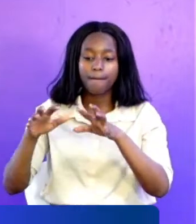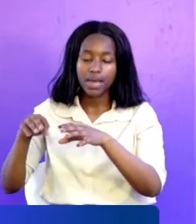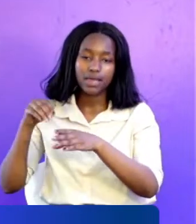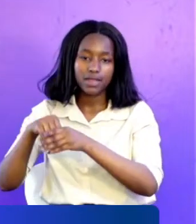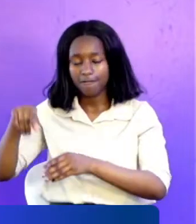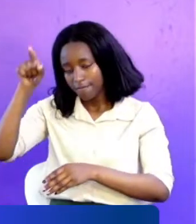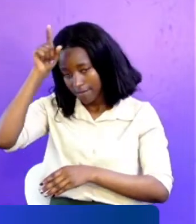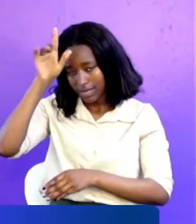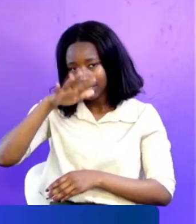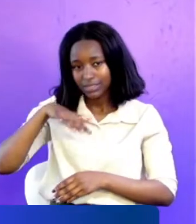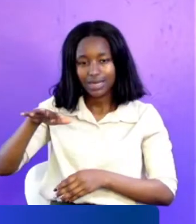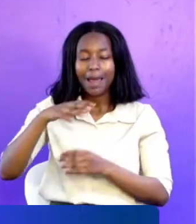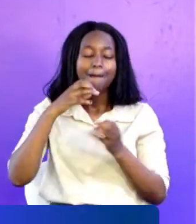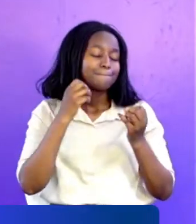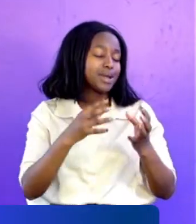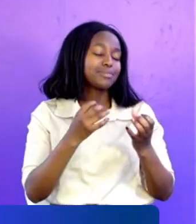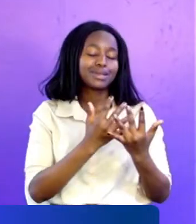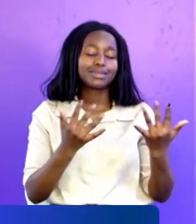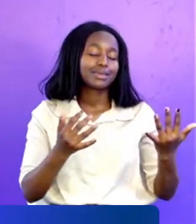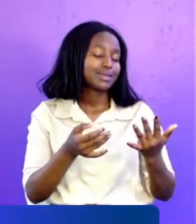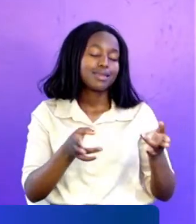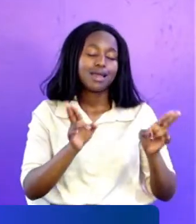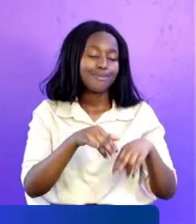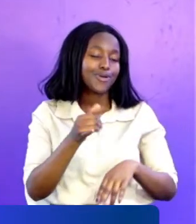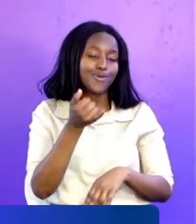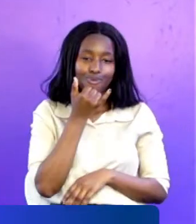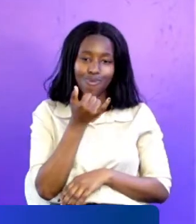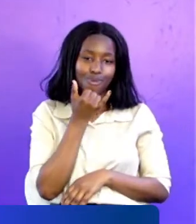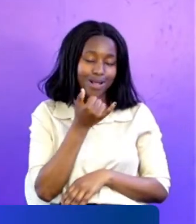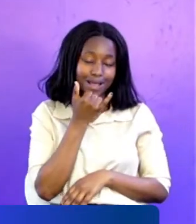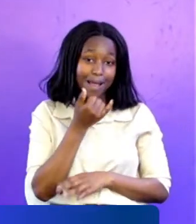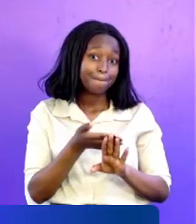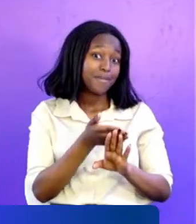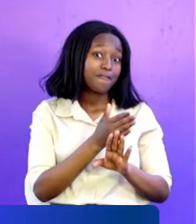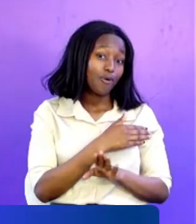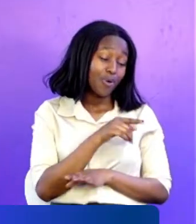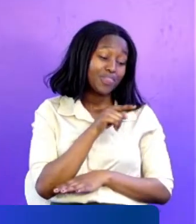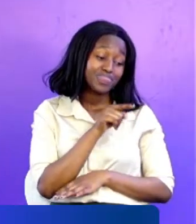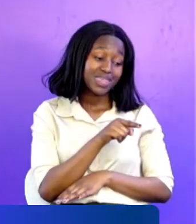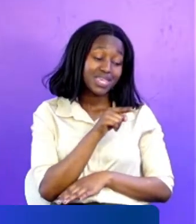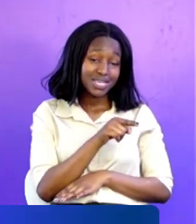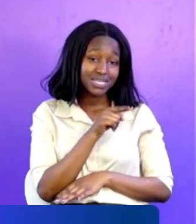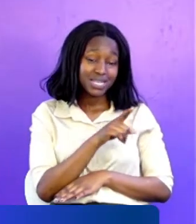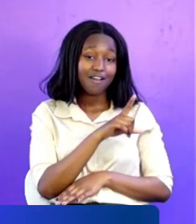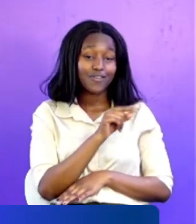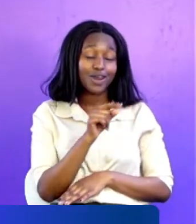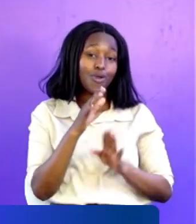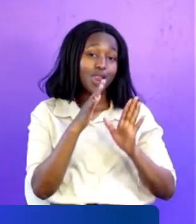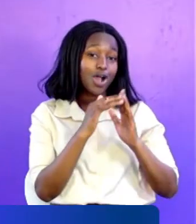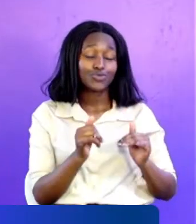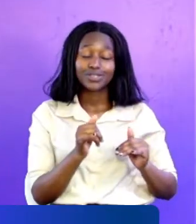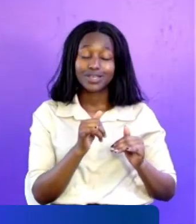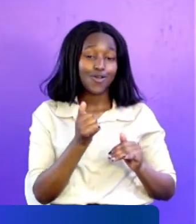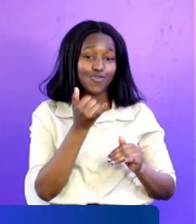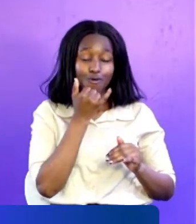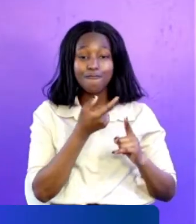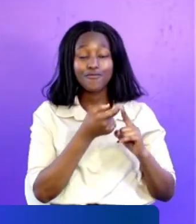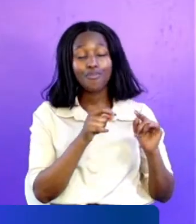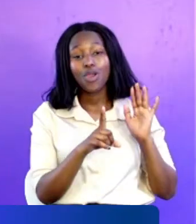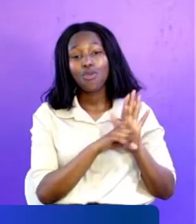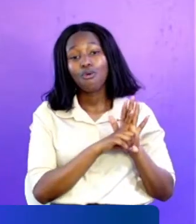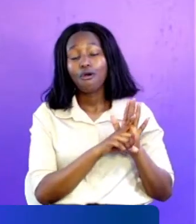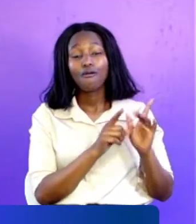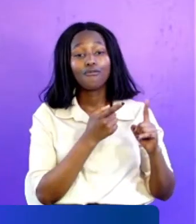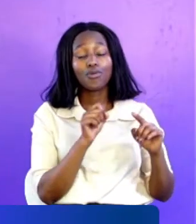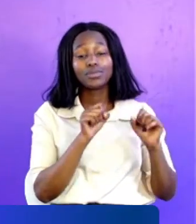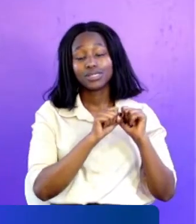going wrong with affordable housing. Affordable housing was wrong from the law itself, from the structure, Yeah. and even